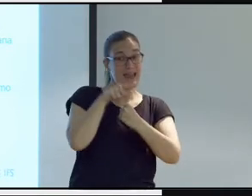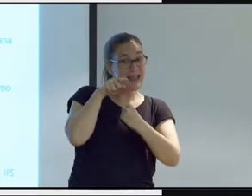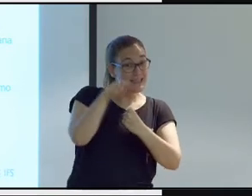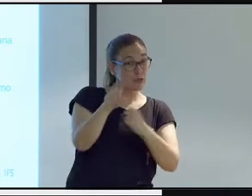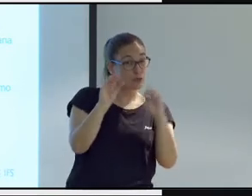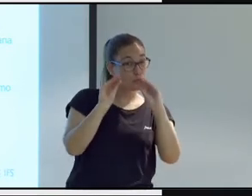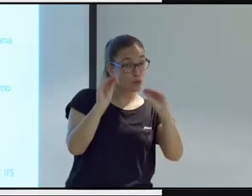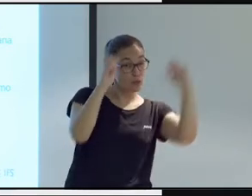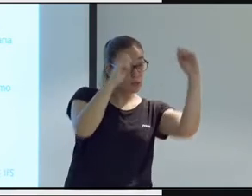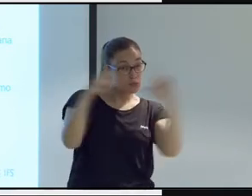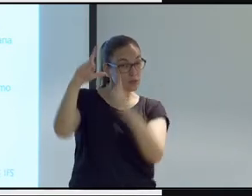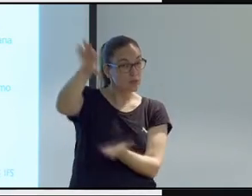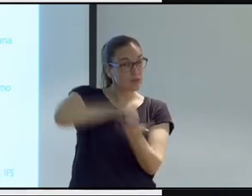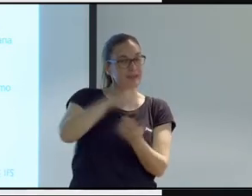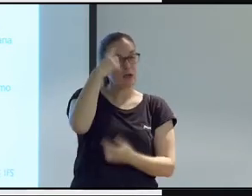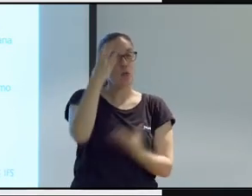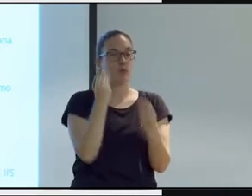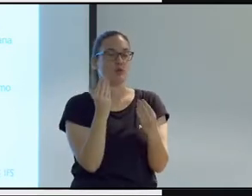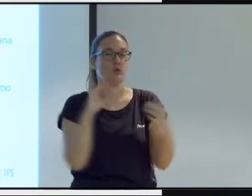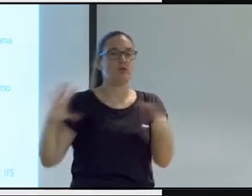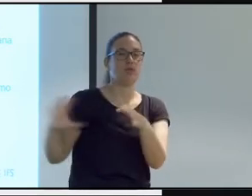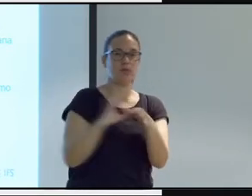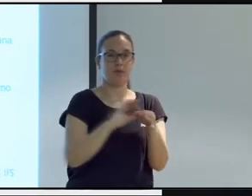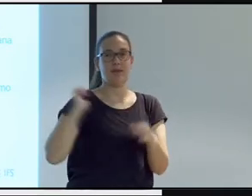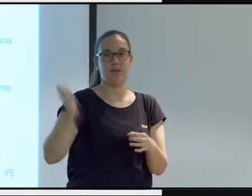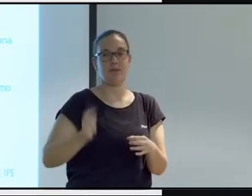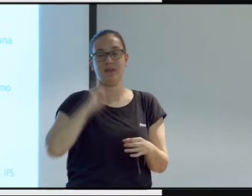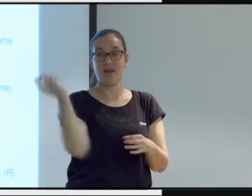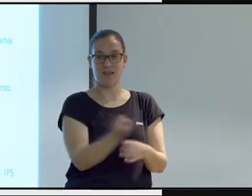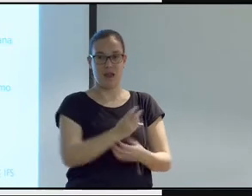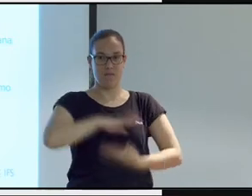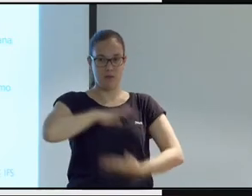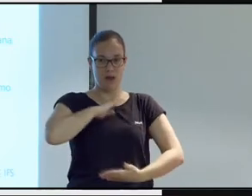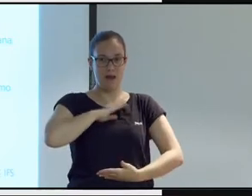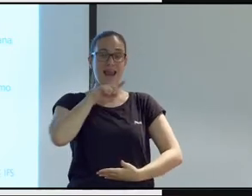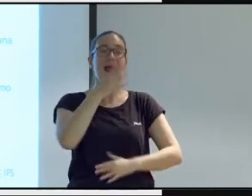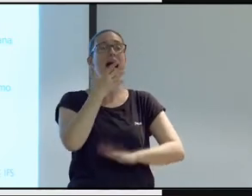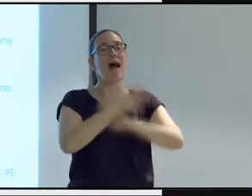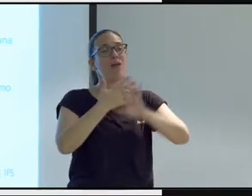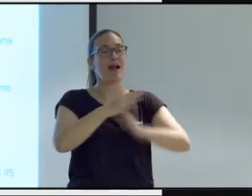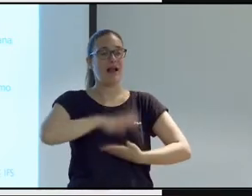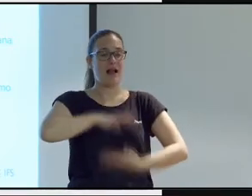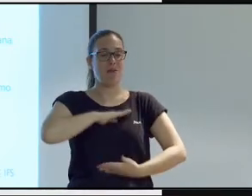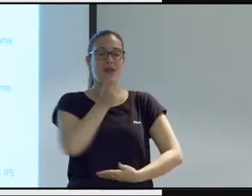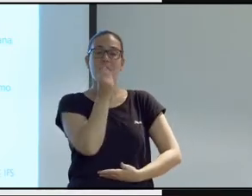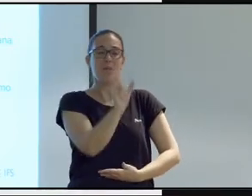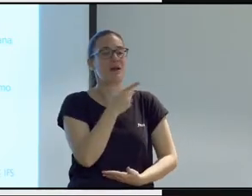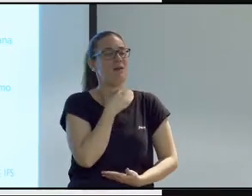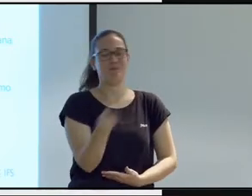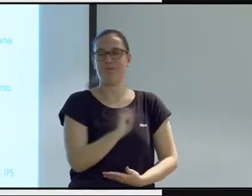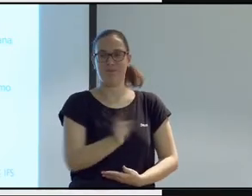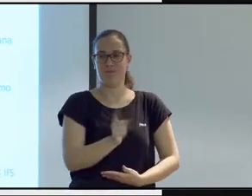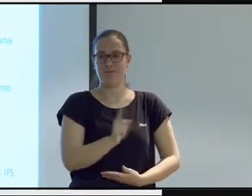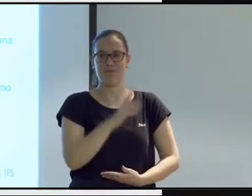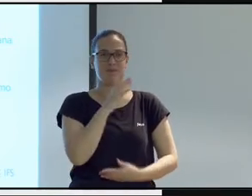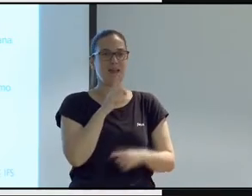and I think that his teachings have a lot to do with functional diversity. So when we talk about